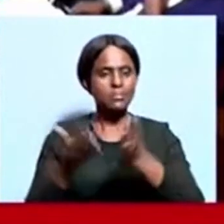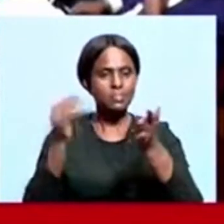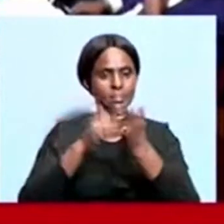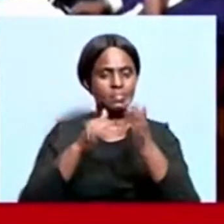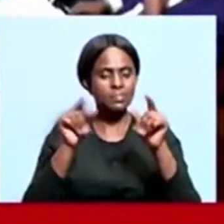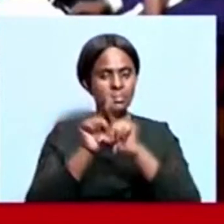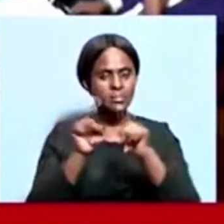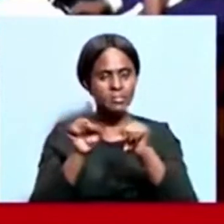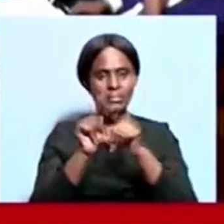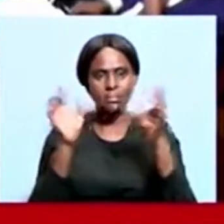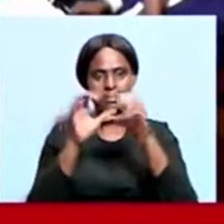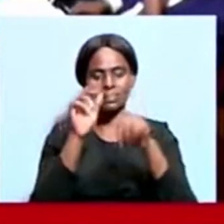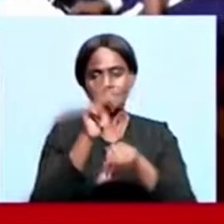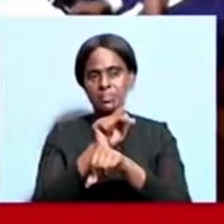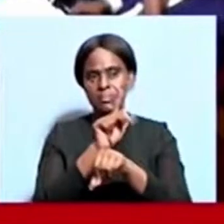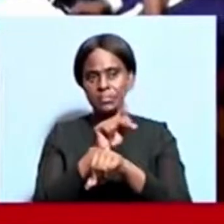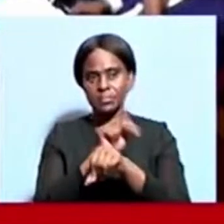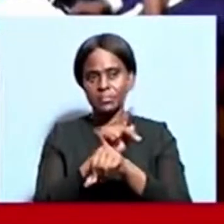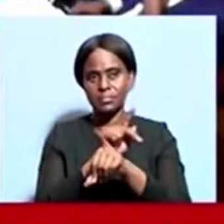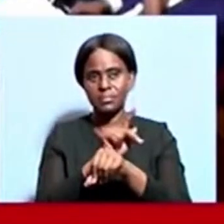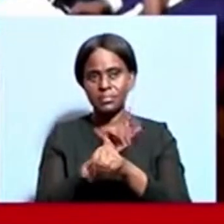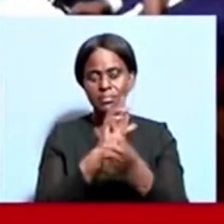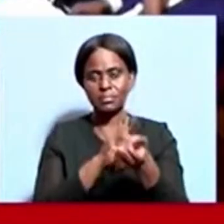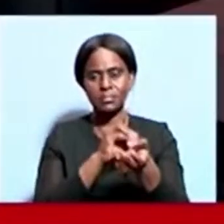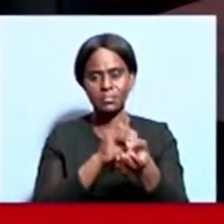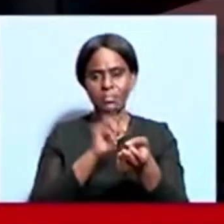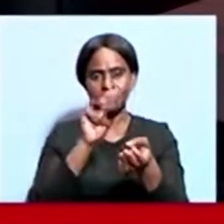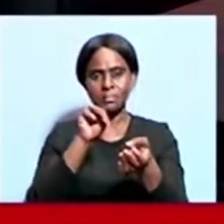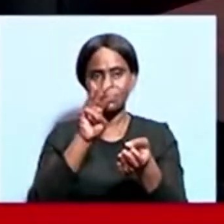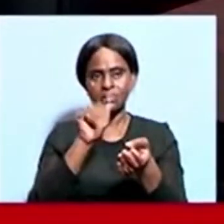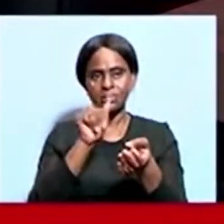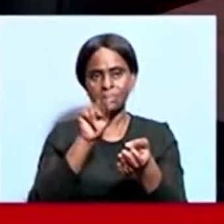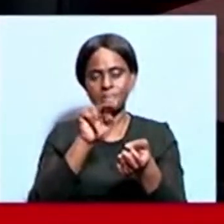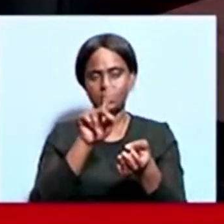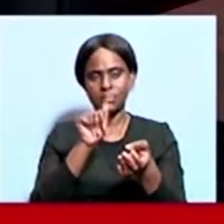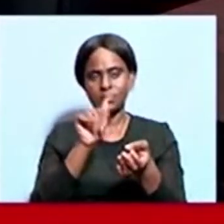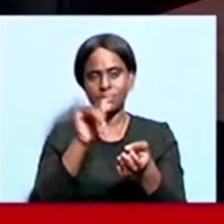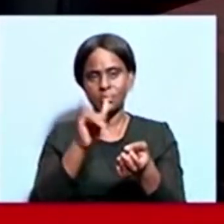same community projects? Dr. Honorable Mwanza. Yes.